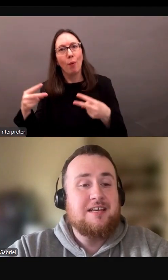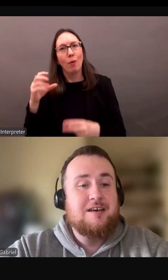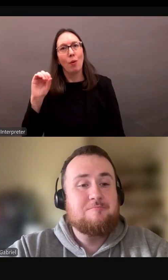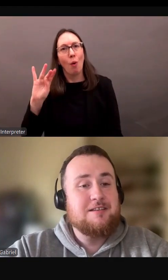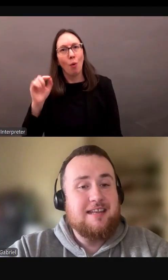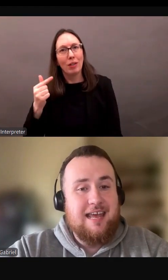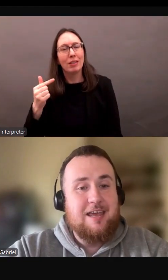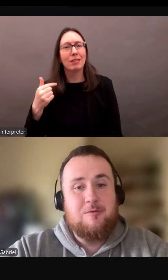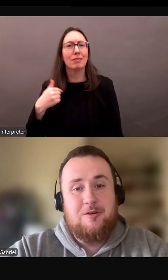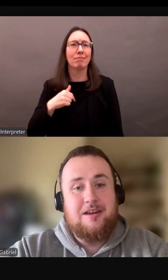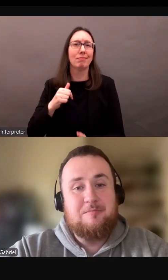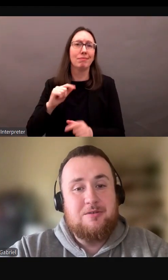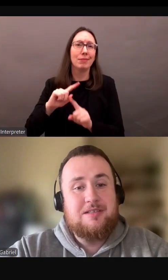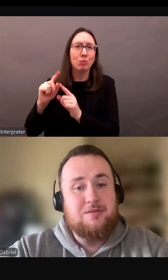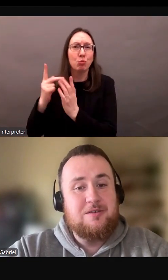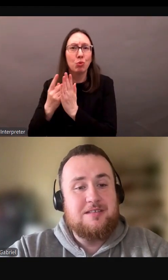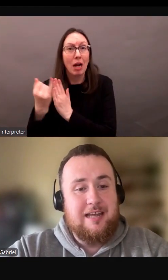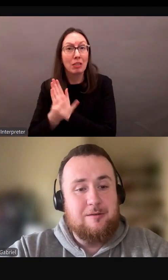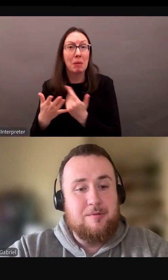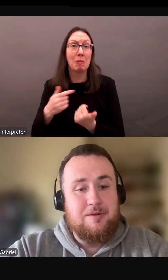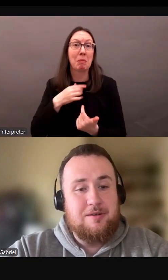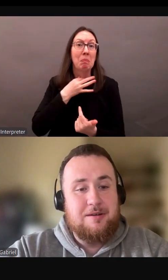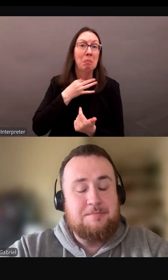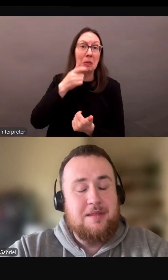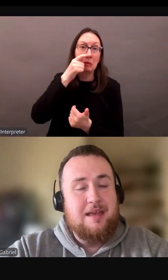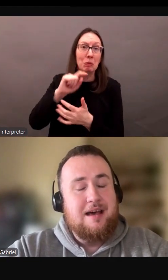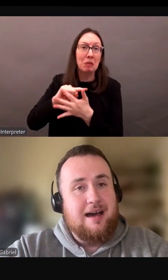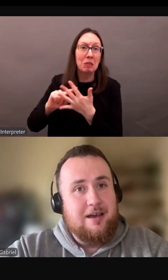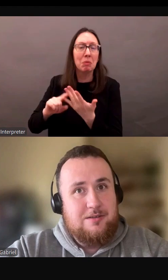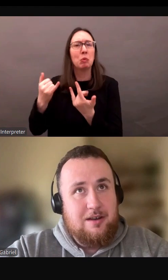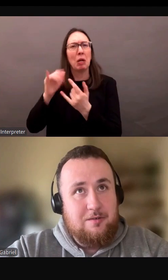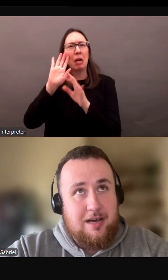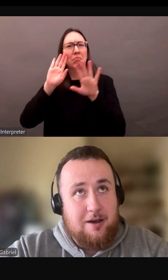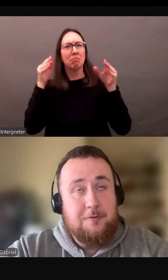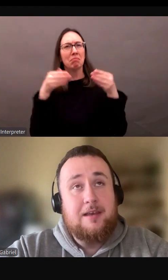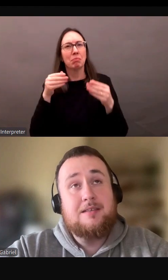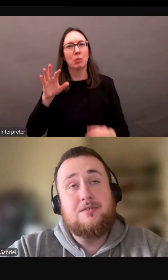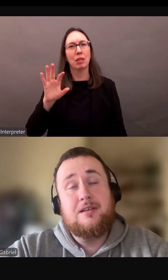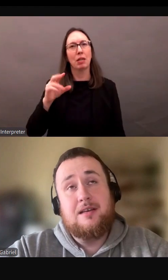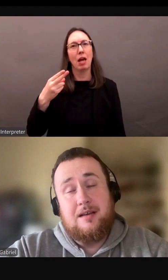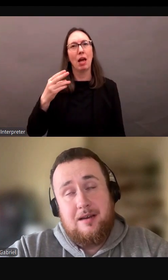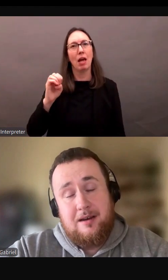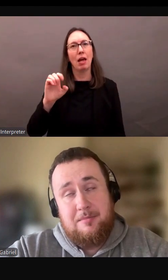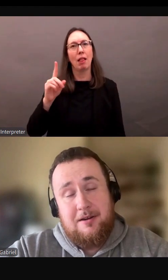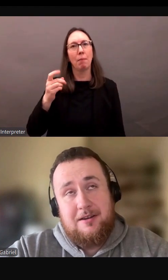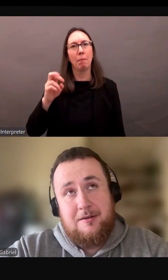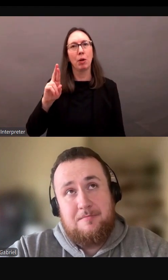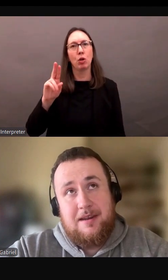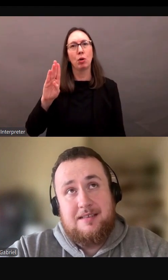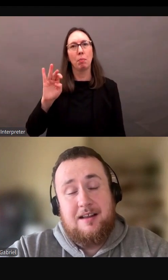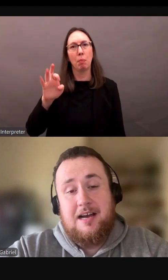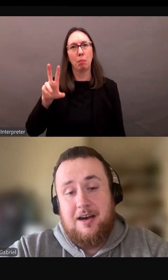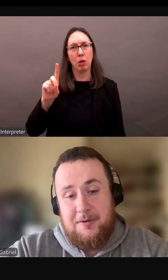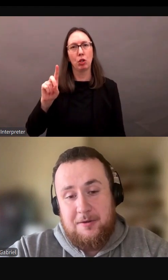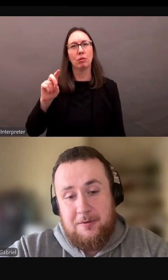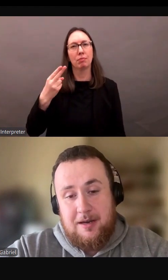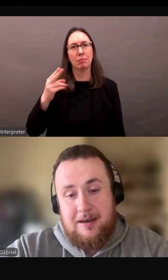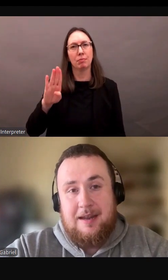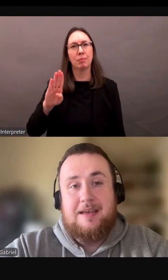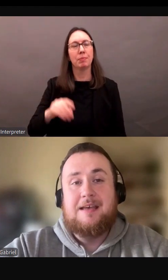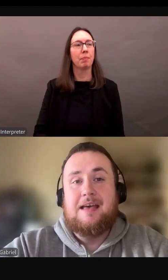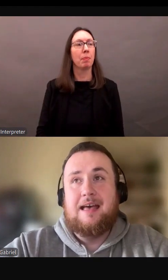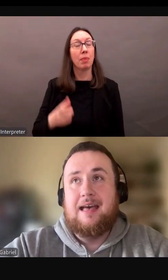cursors. But today we're going to mostly focus on Helperbird. I also love coffee. So our parent company is called Coffee and